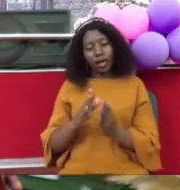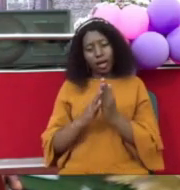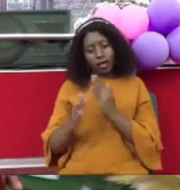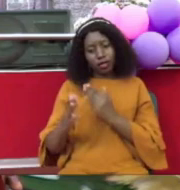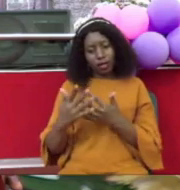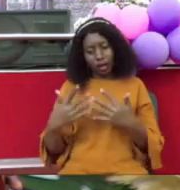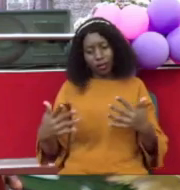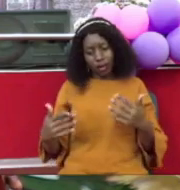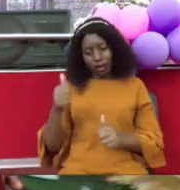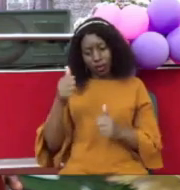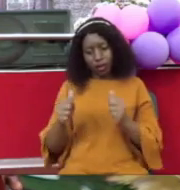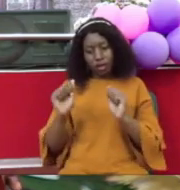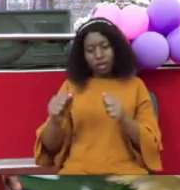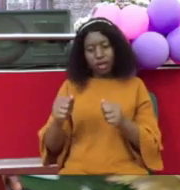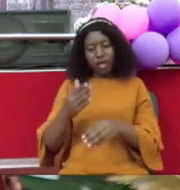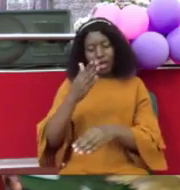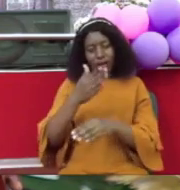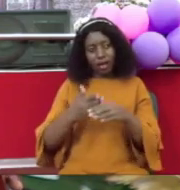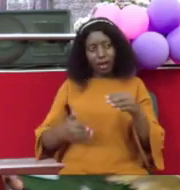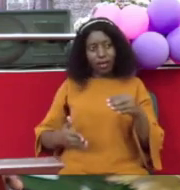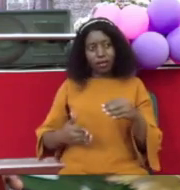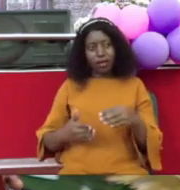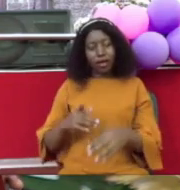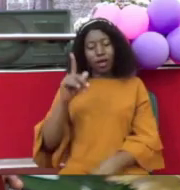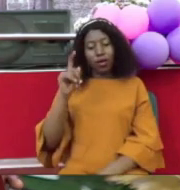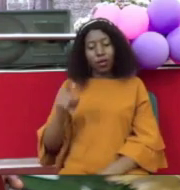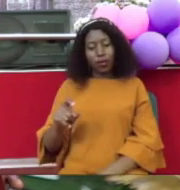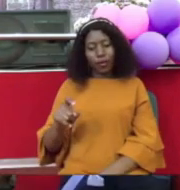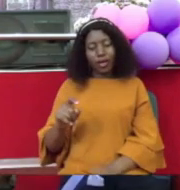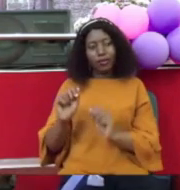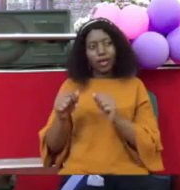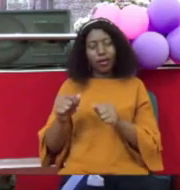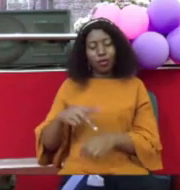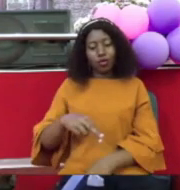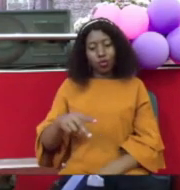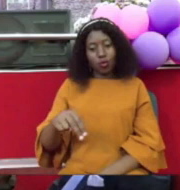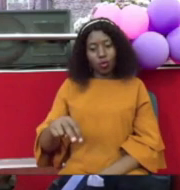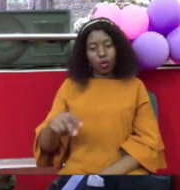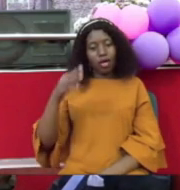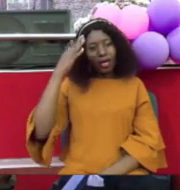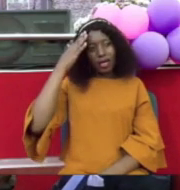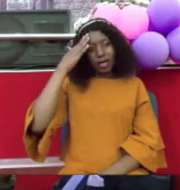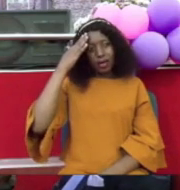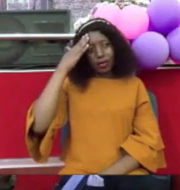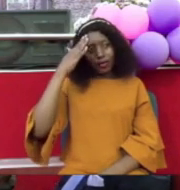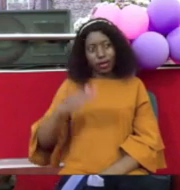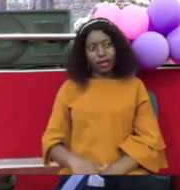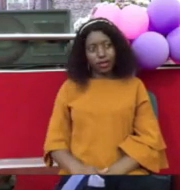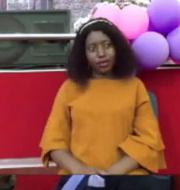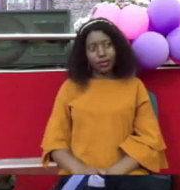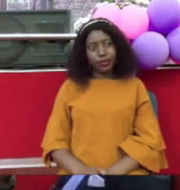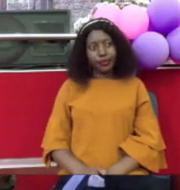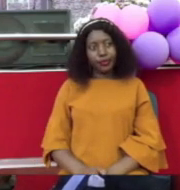unaweza kata. You must be able to walk in revelation knowledge. Lazima ukaweze kutembea katika